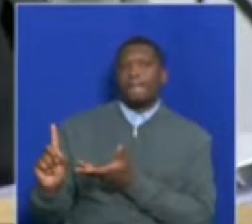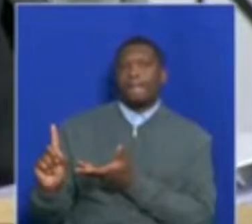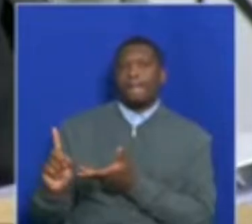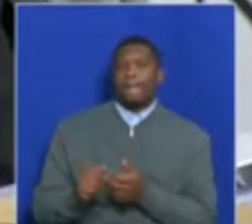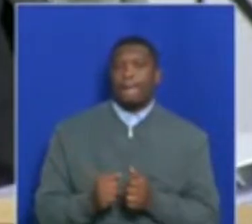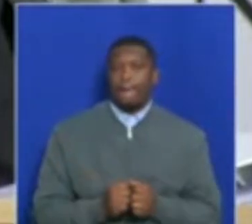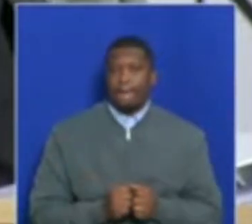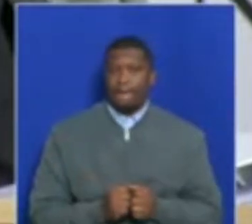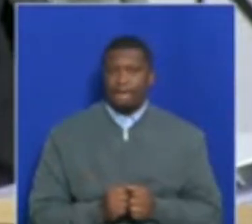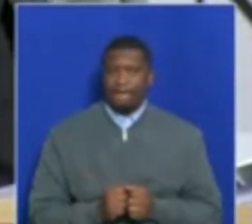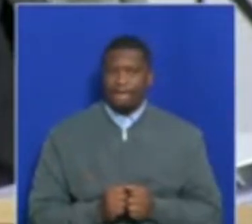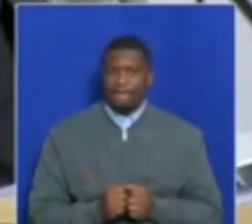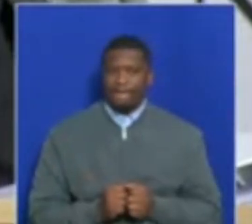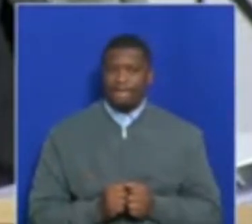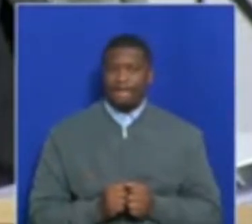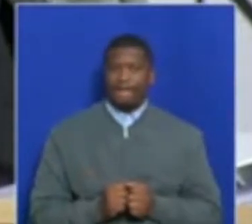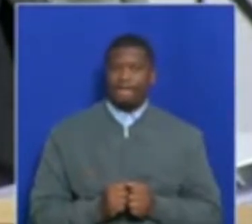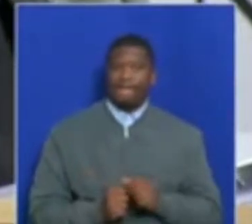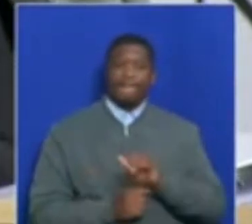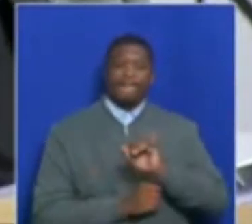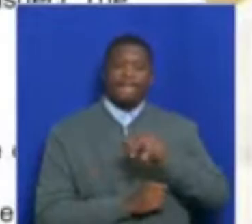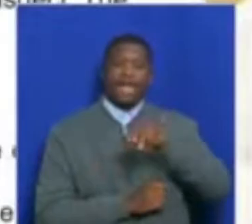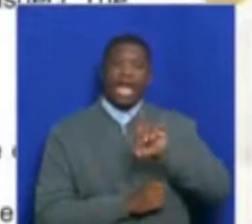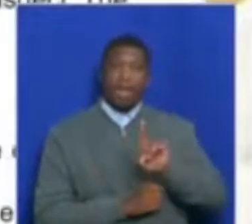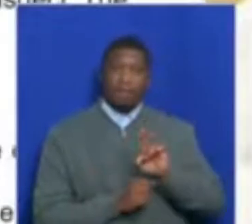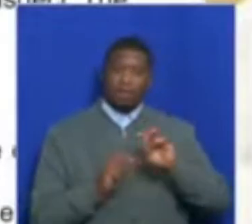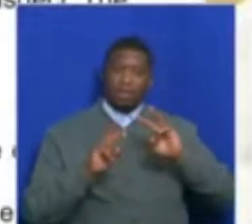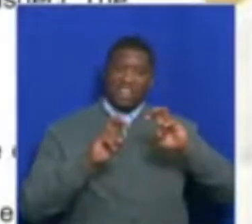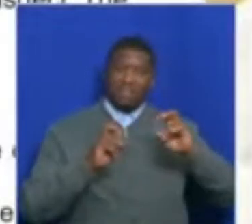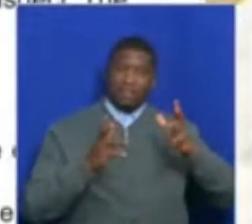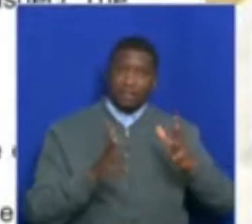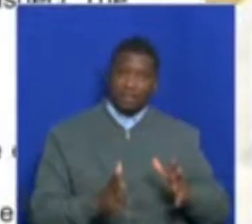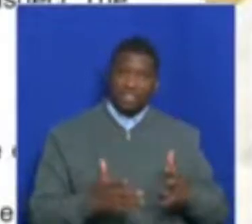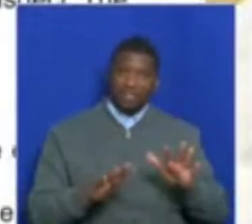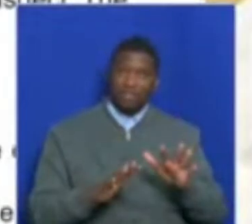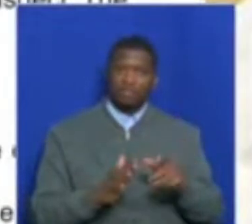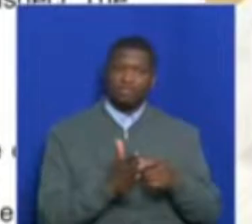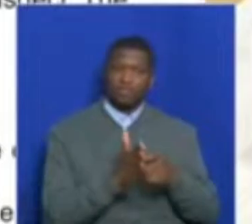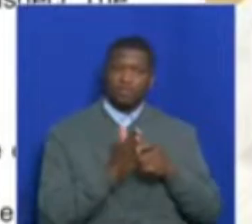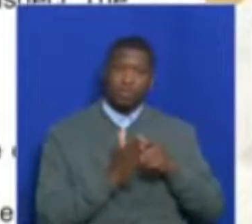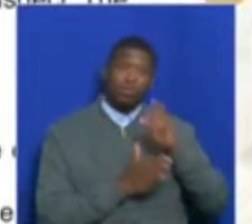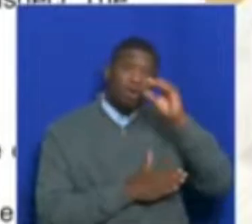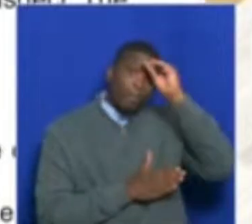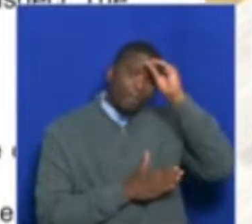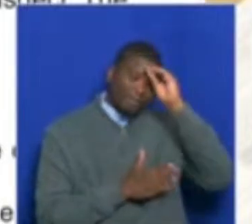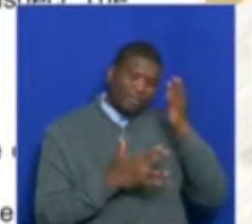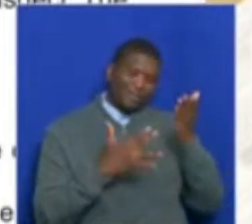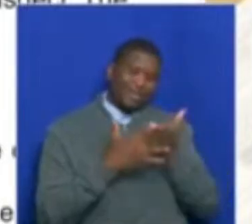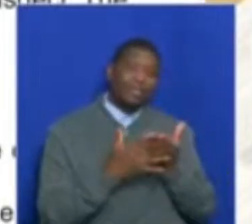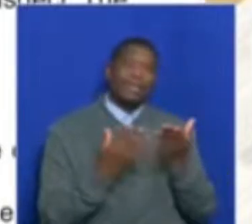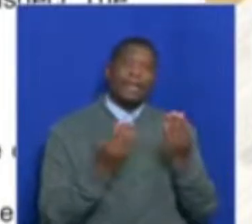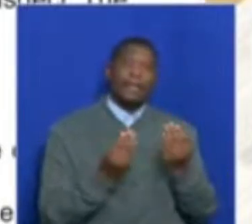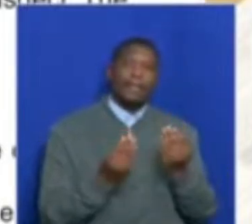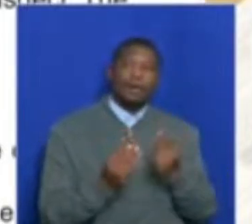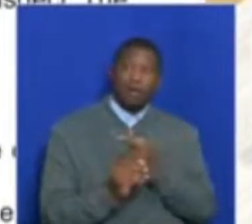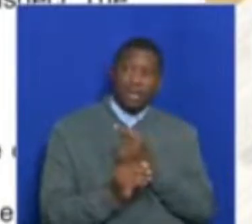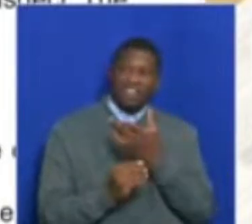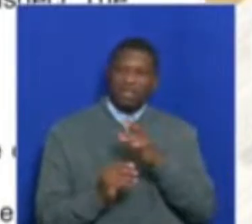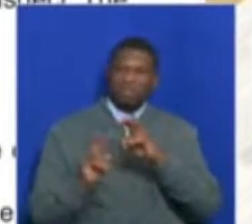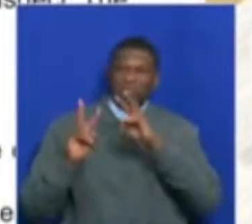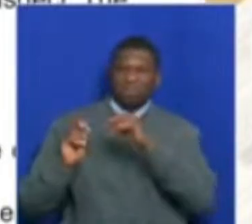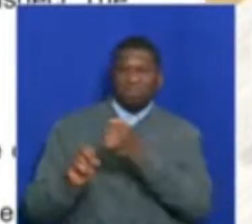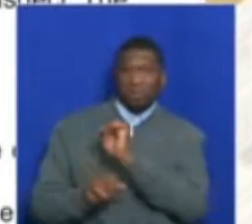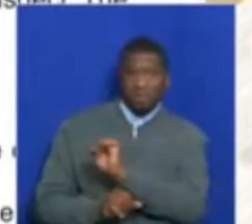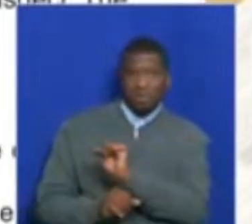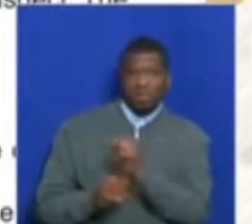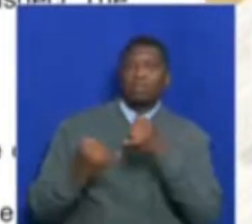The IPOD investigators requested for police case numbers in which the deceased was sought for. However, the commander of the